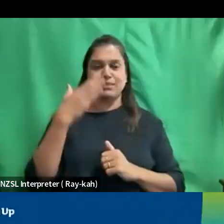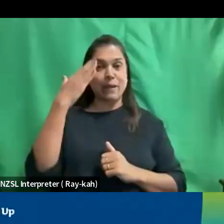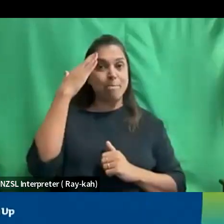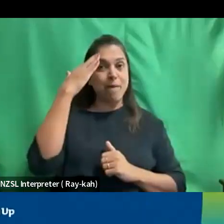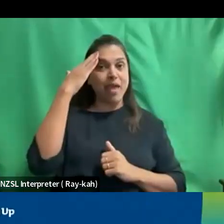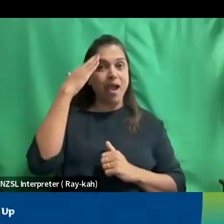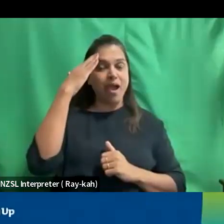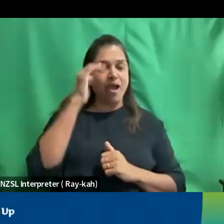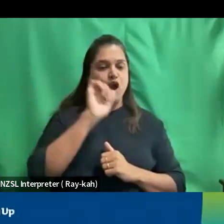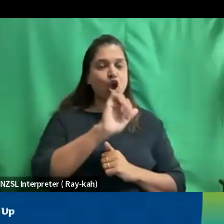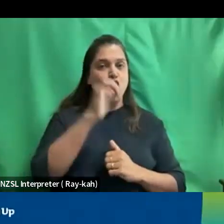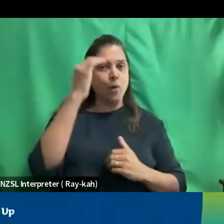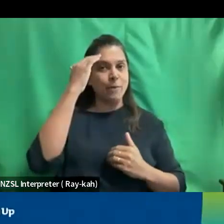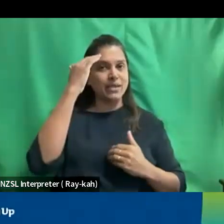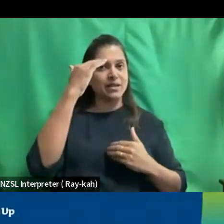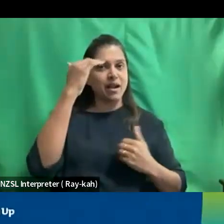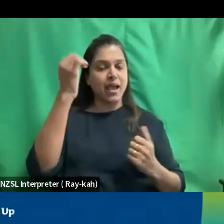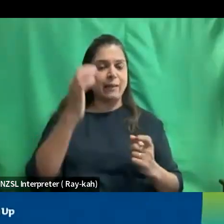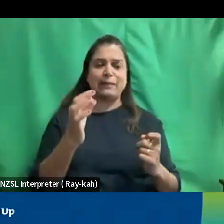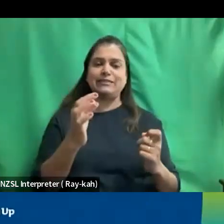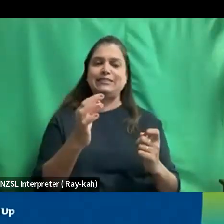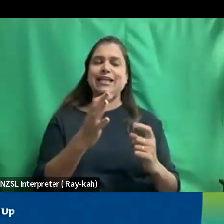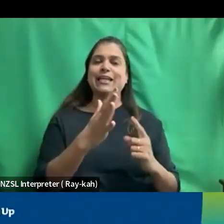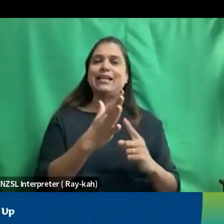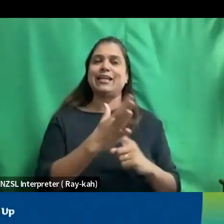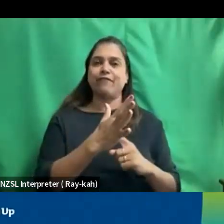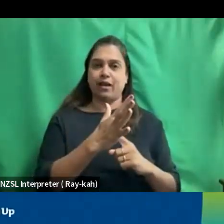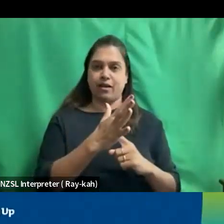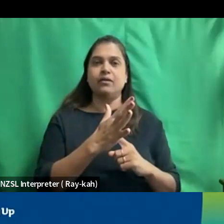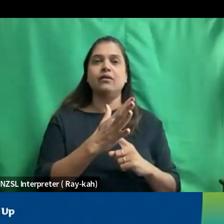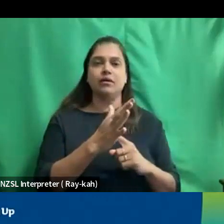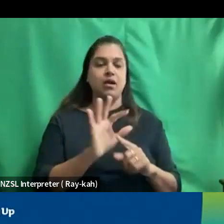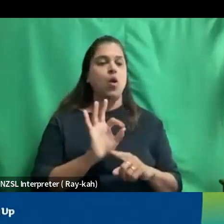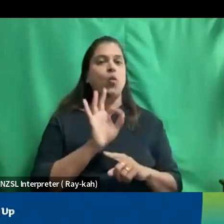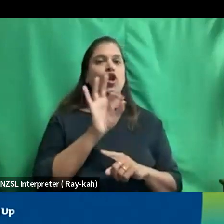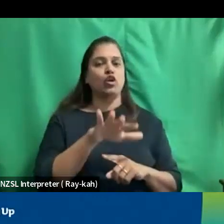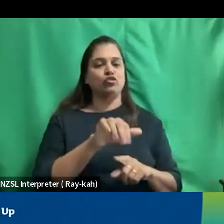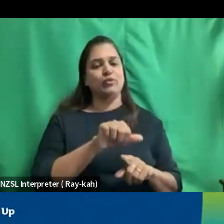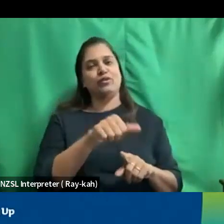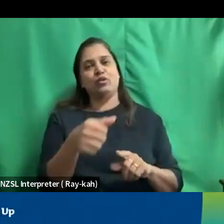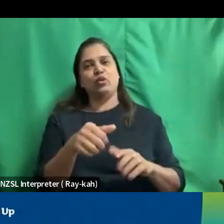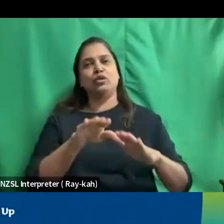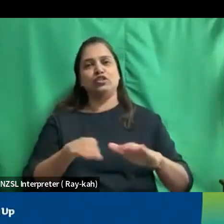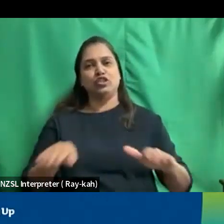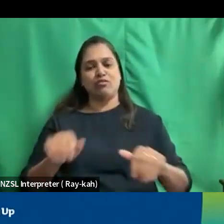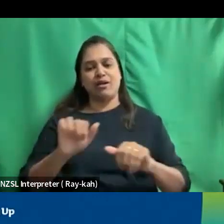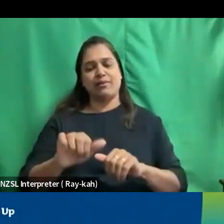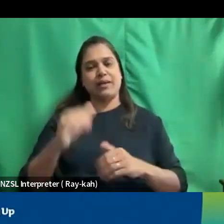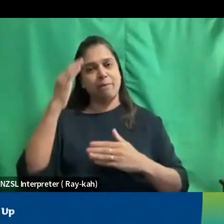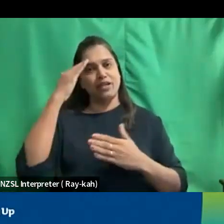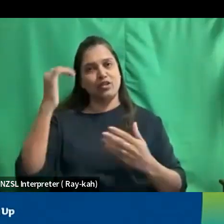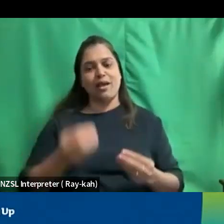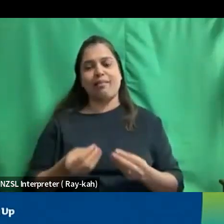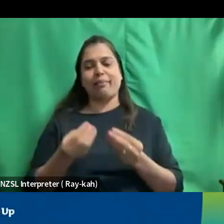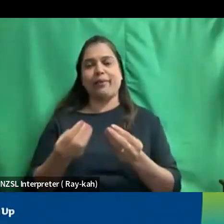health is a significant contributor to their offspring's mental health. And I think